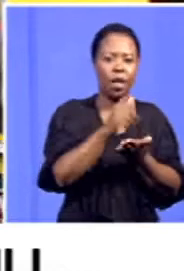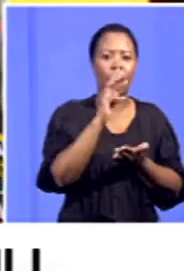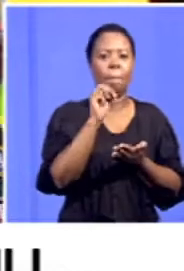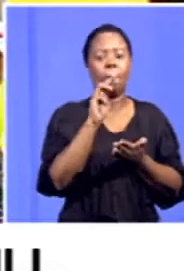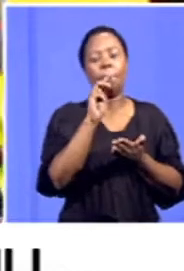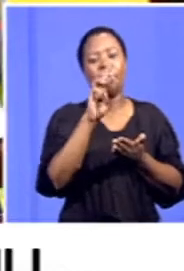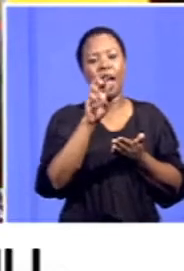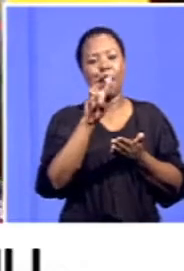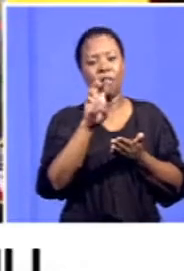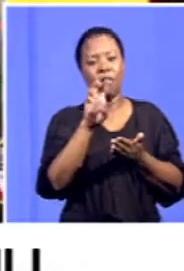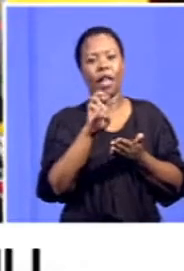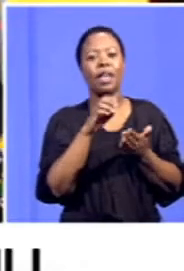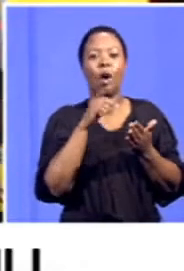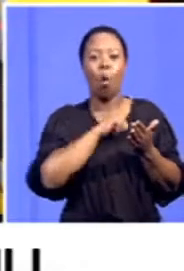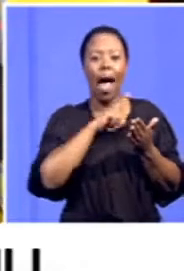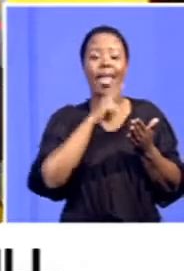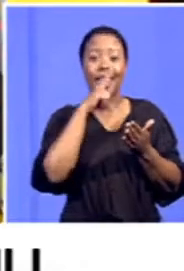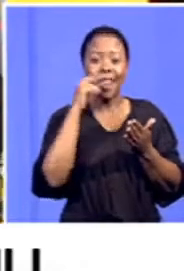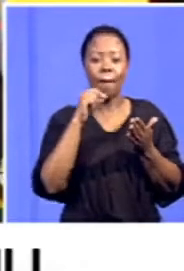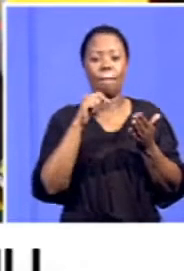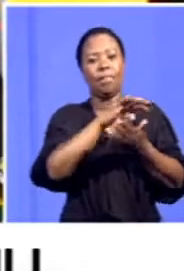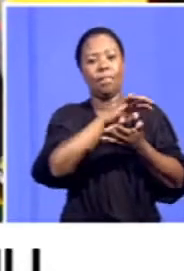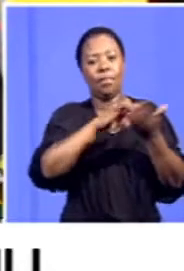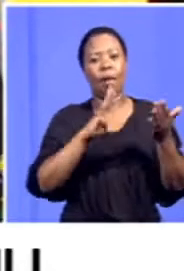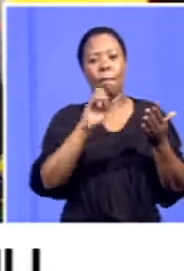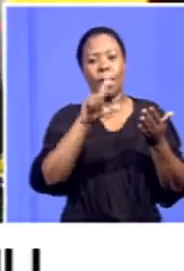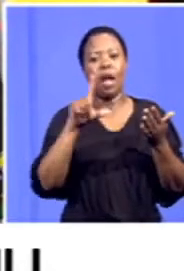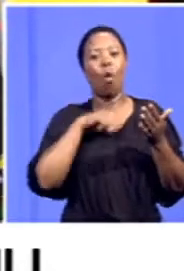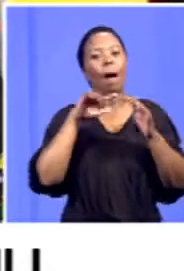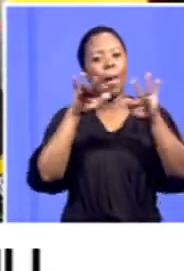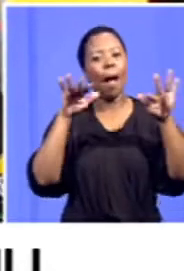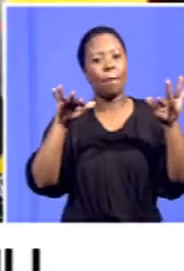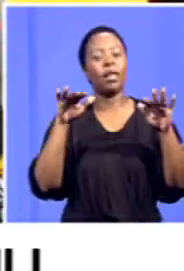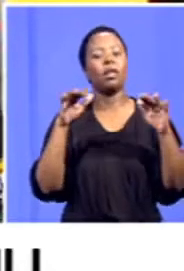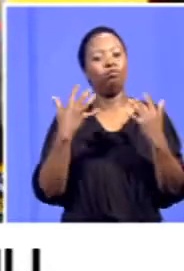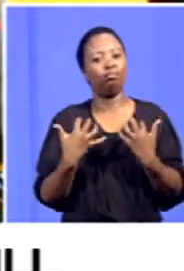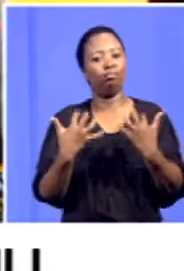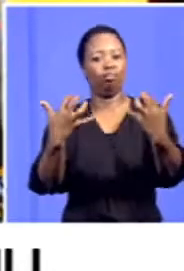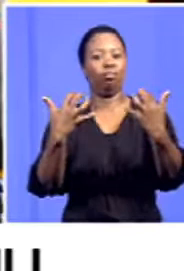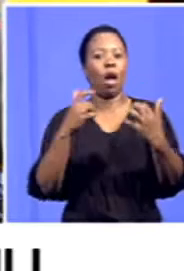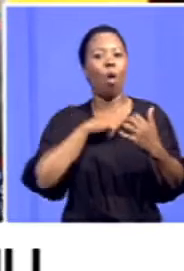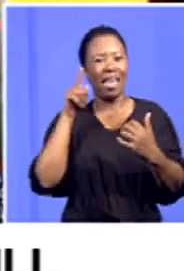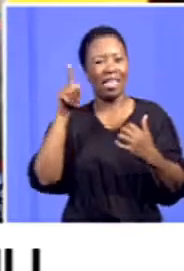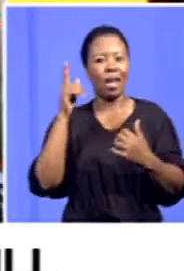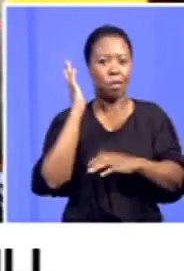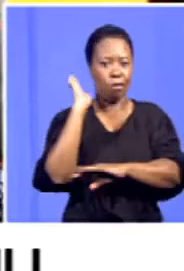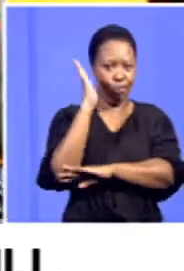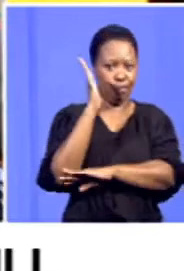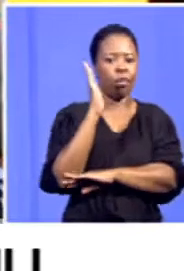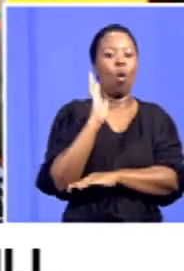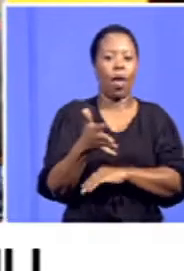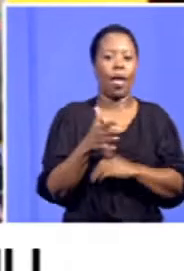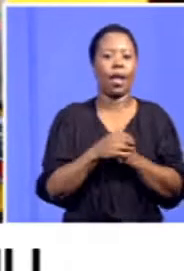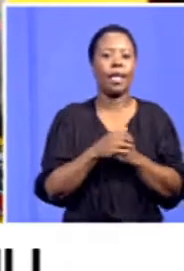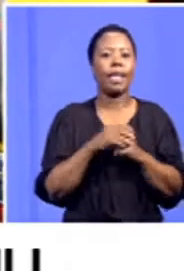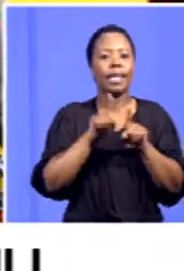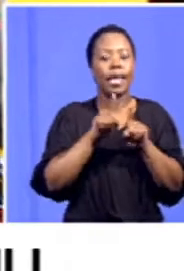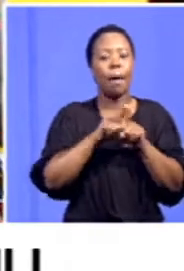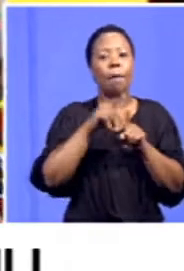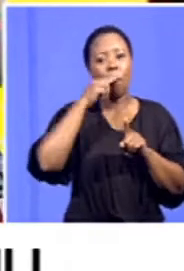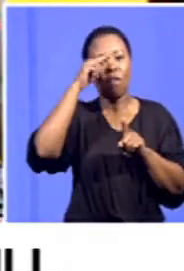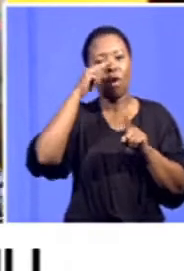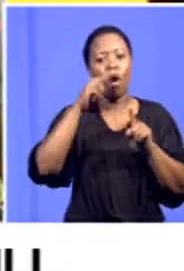is named this bill is in the public hearings. As she champions it, she will have to appear before the portfolio committee